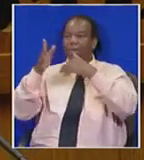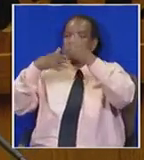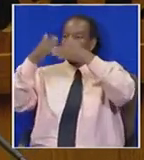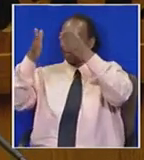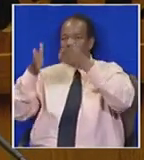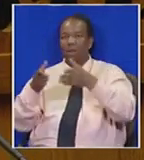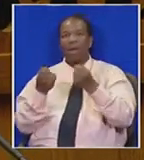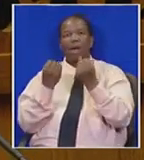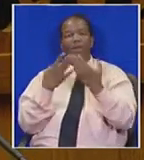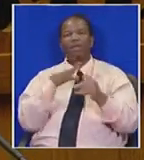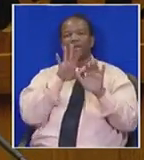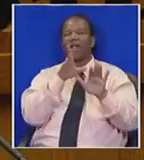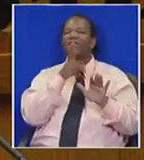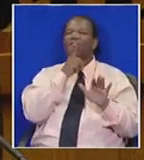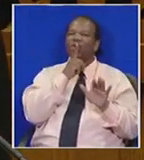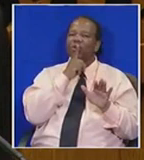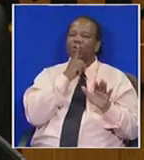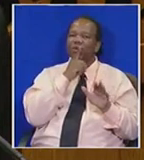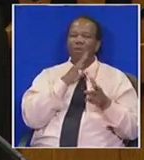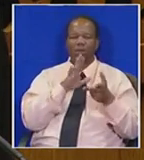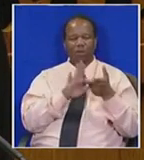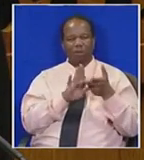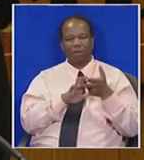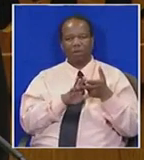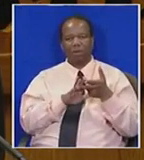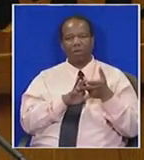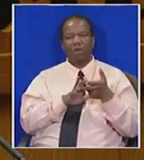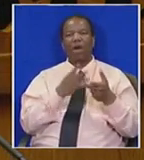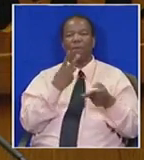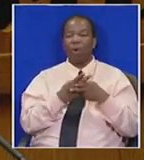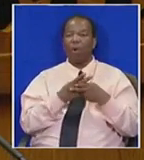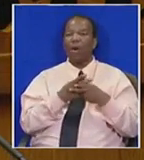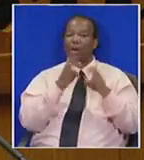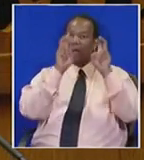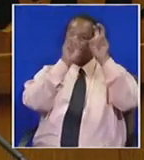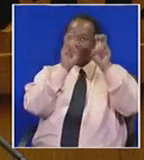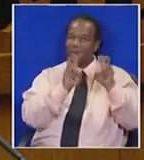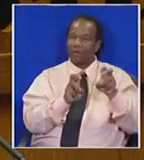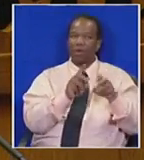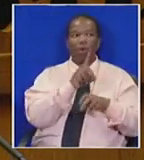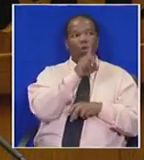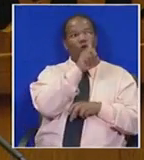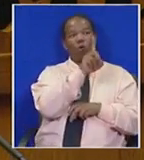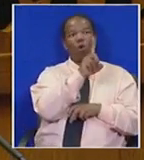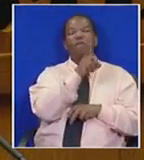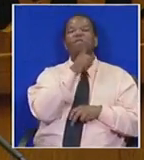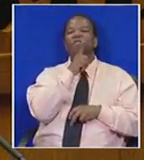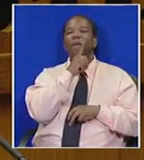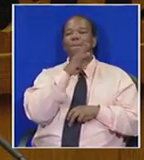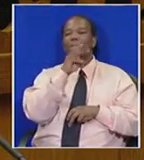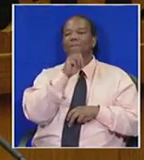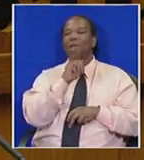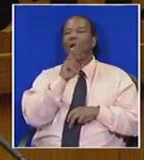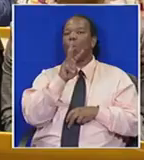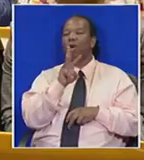by over 10,000, increase the supply of energy by more than 1,000 megawatts, which includes